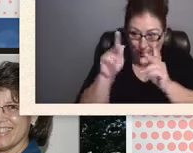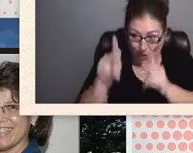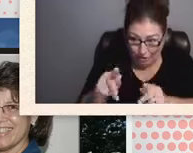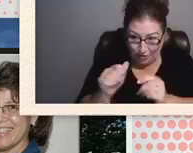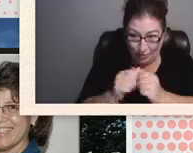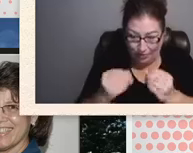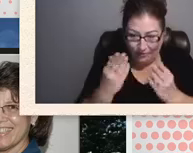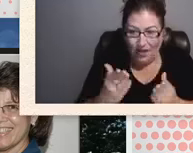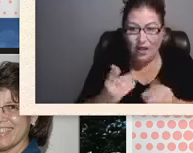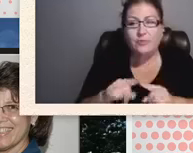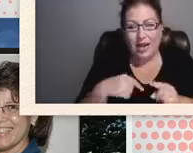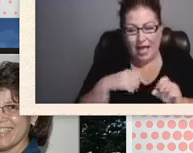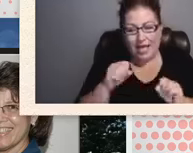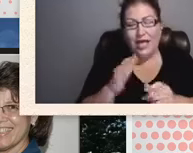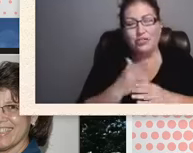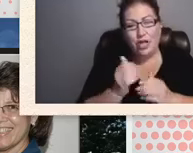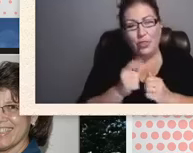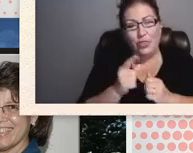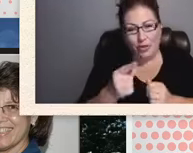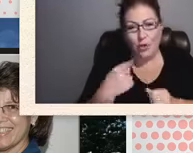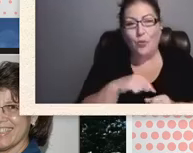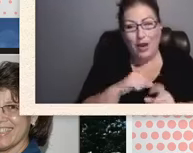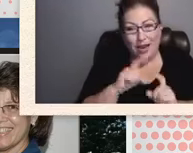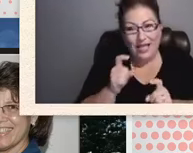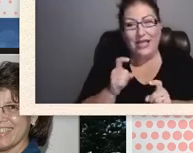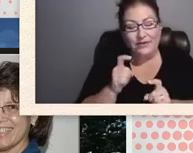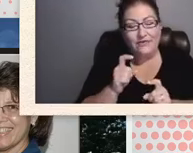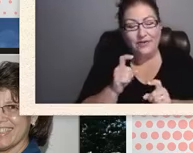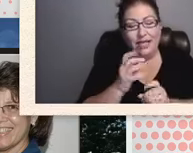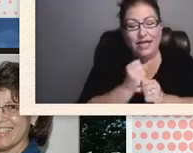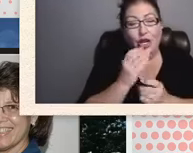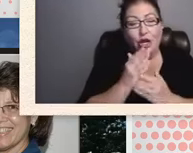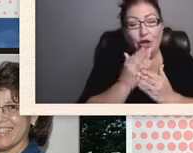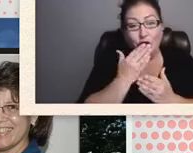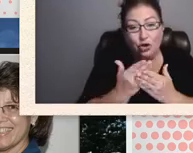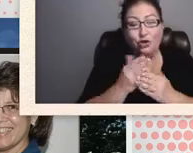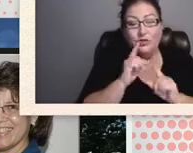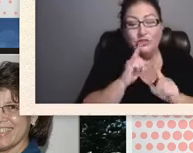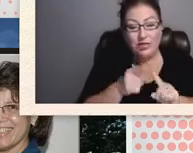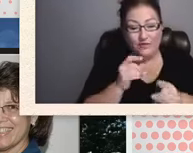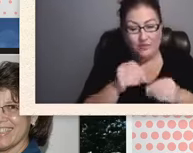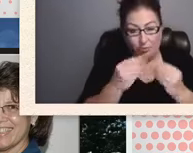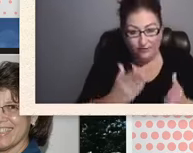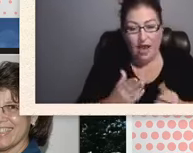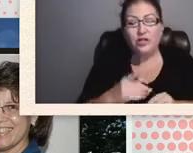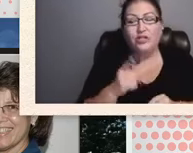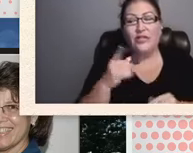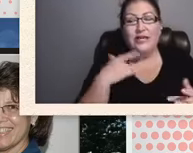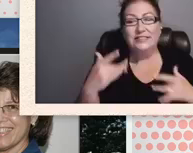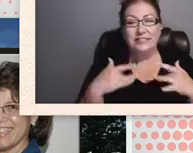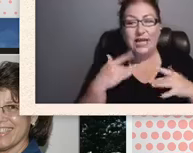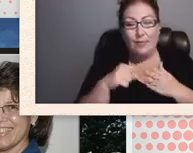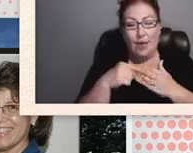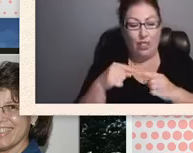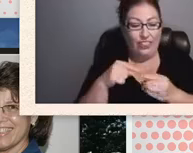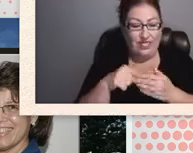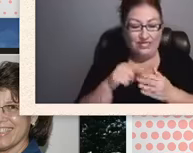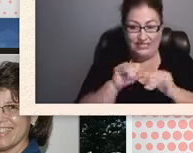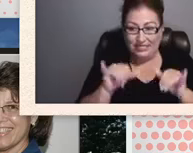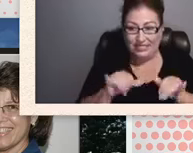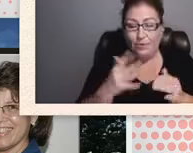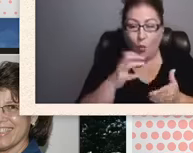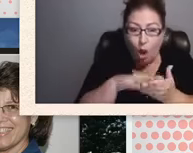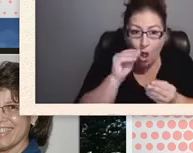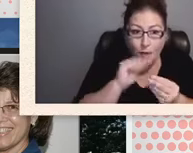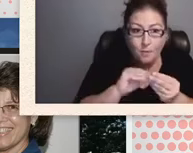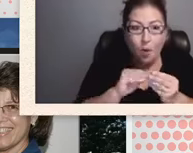can share with you that we are getting some good responses from the providers. They're excited about this system. They want to learn more about